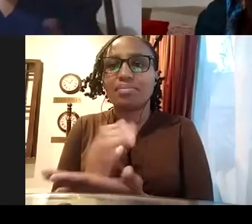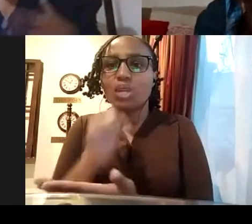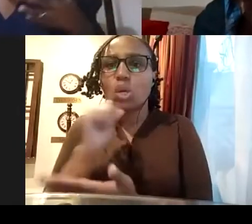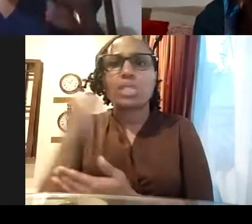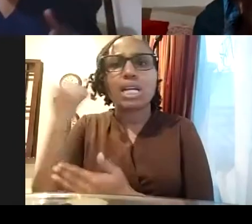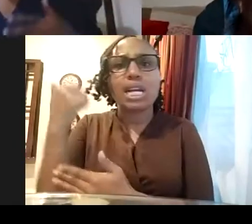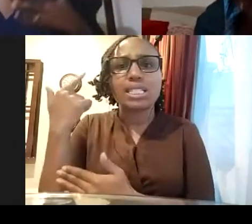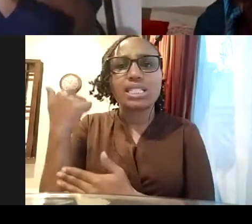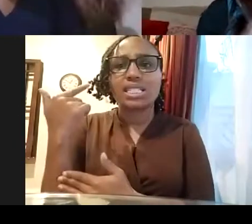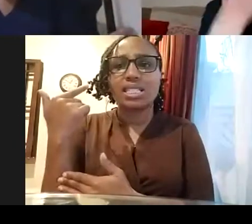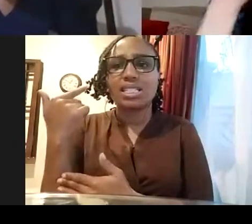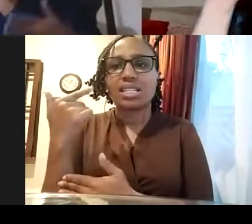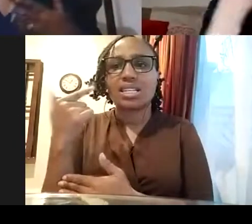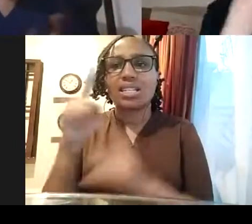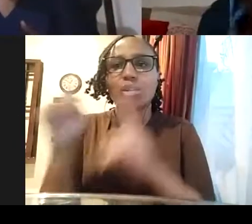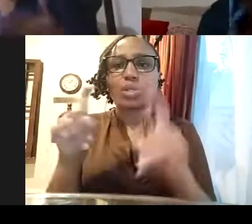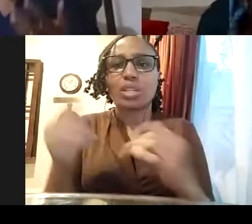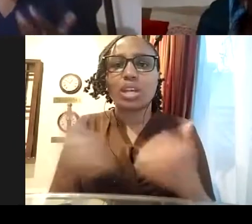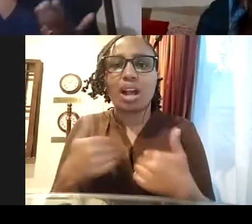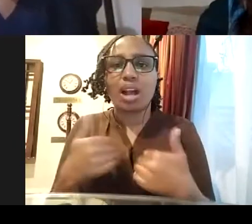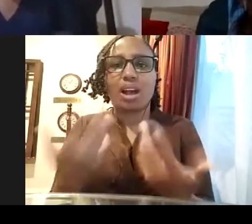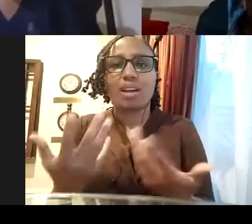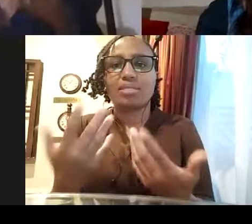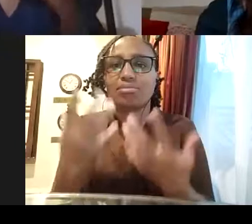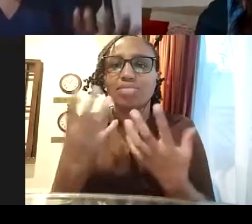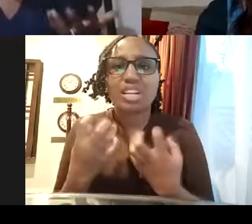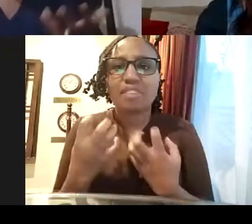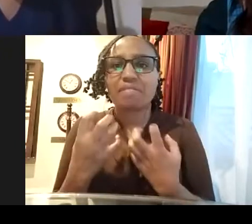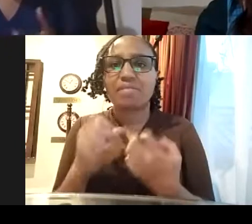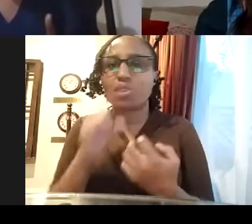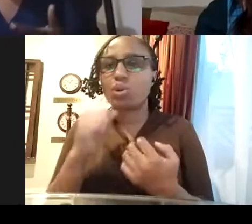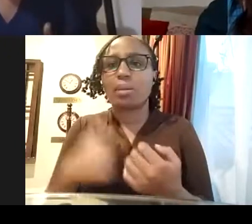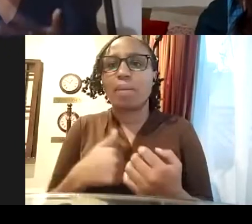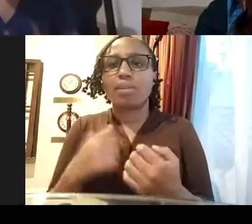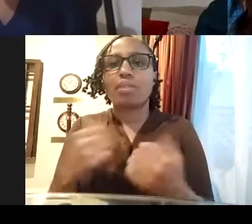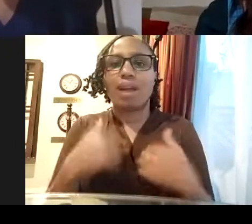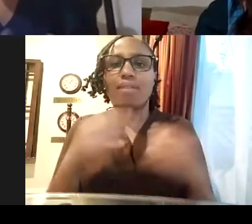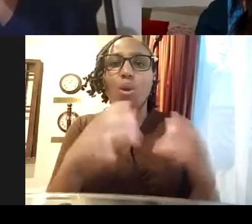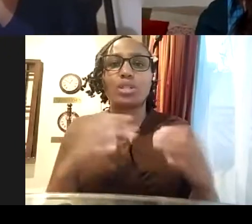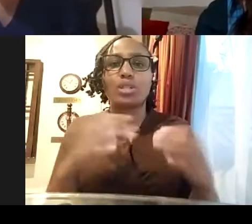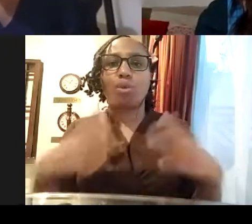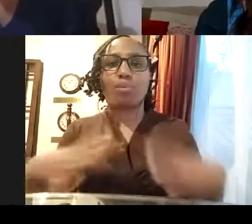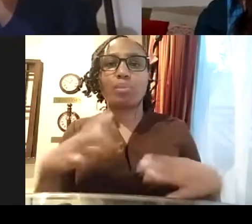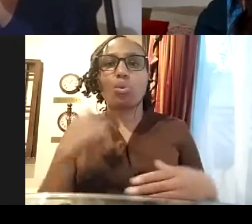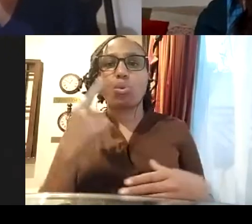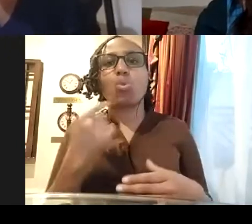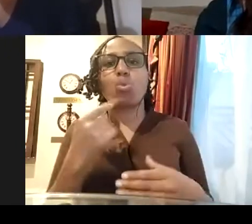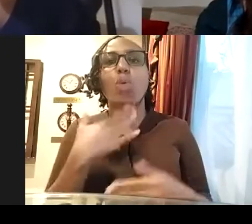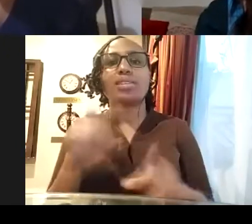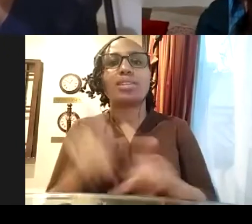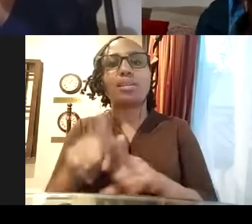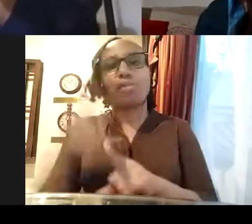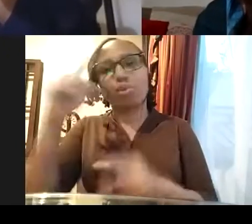questions I had about the way that we heal and grieve are not just mine, that I have a community of people who really want the same for their countries and for their